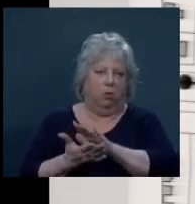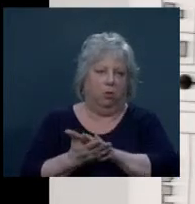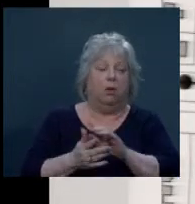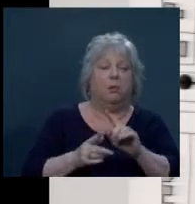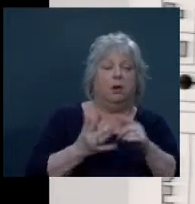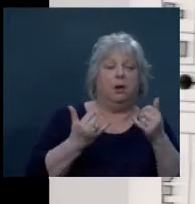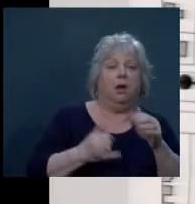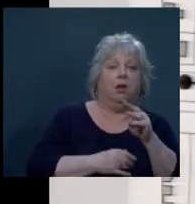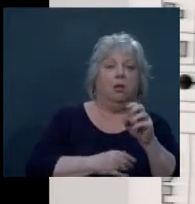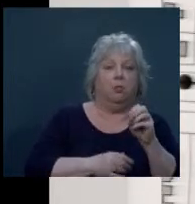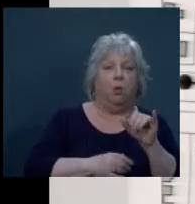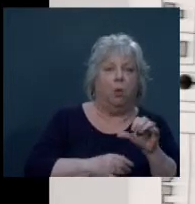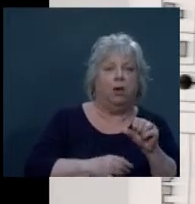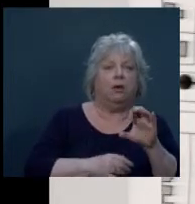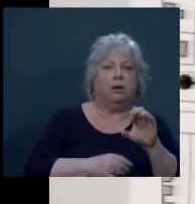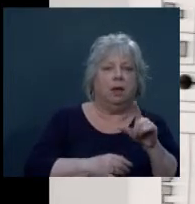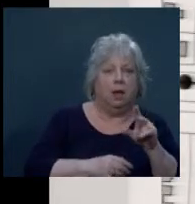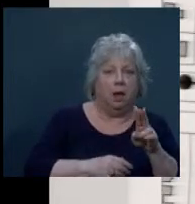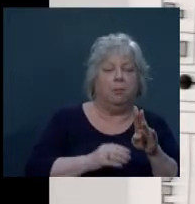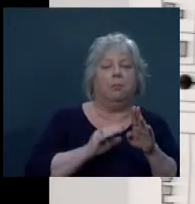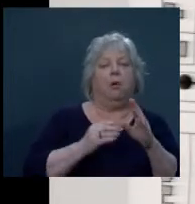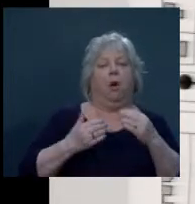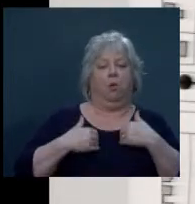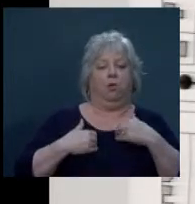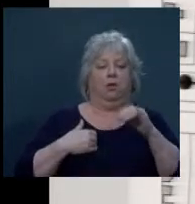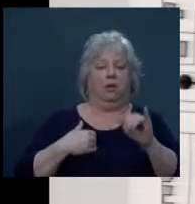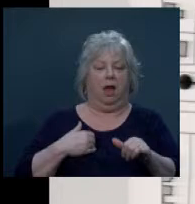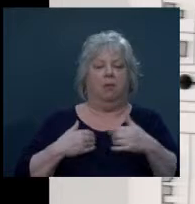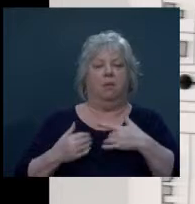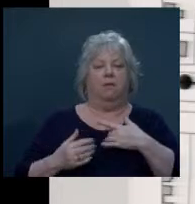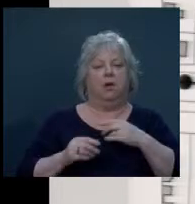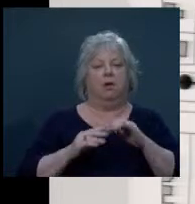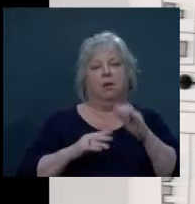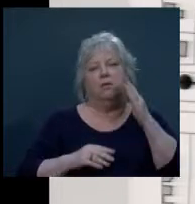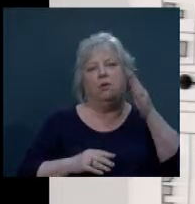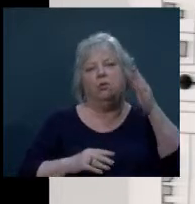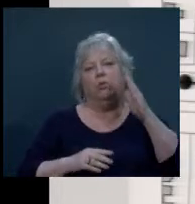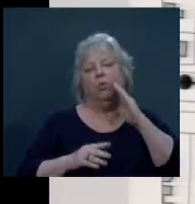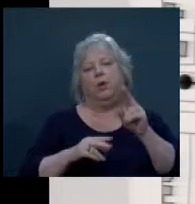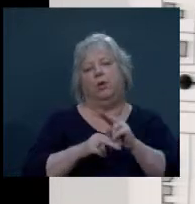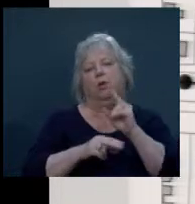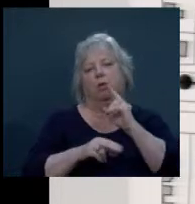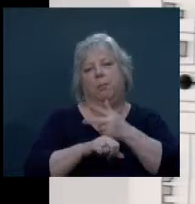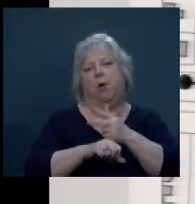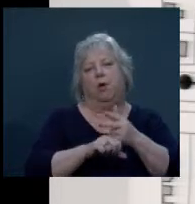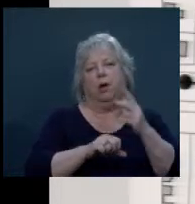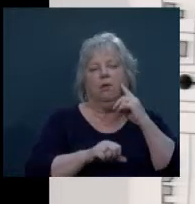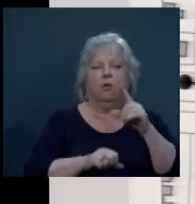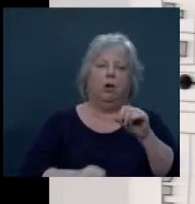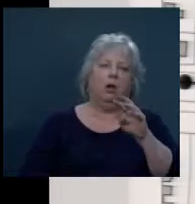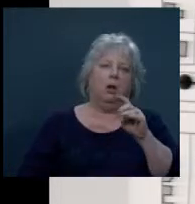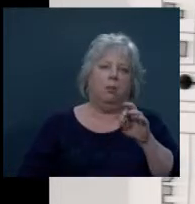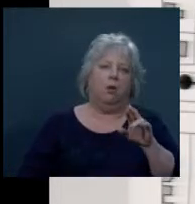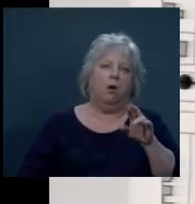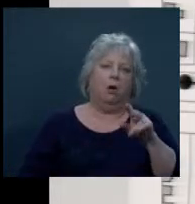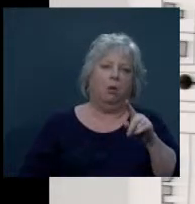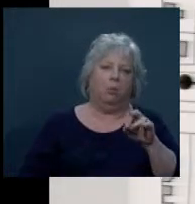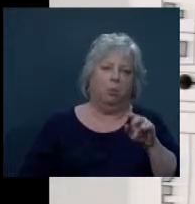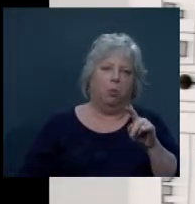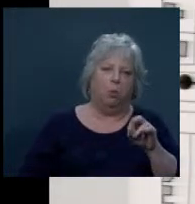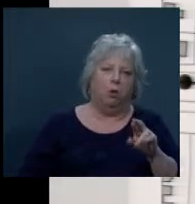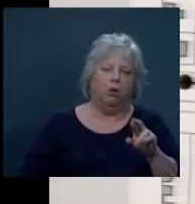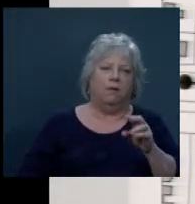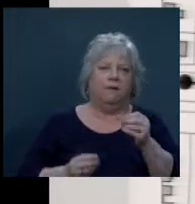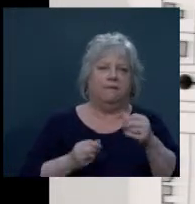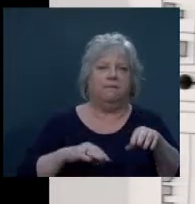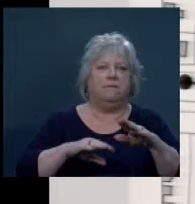Boys Club, and so we feel like it will continue to be used as parking for Lamar Porter Field. So PI we